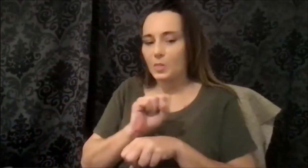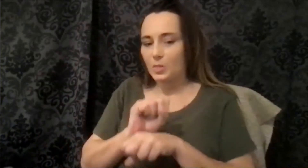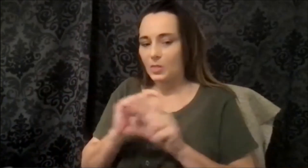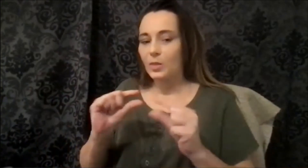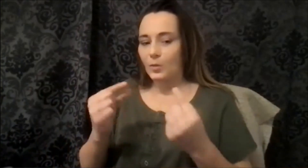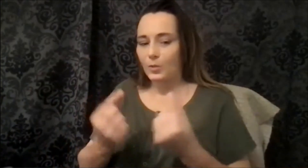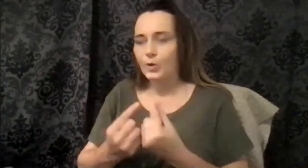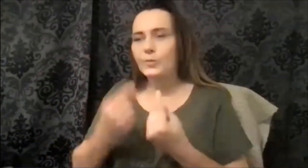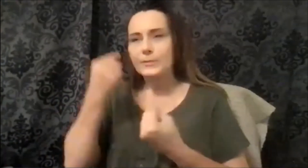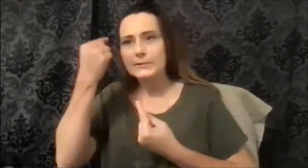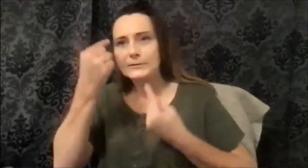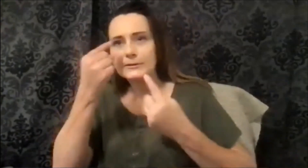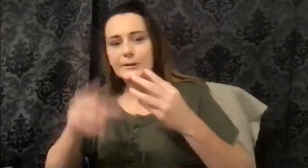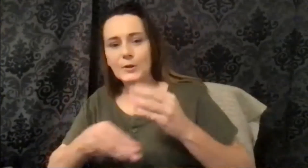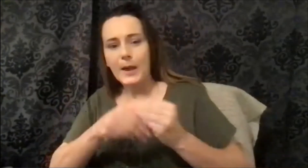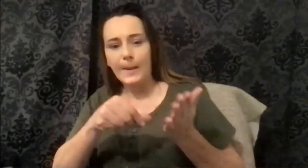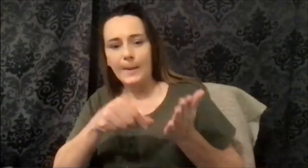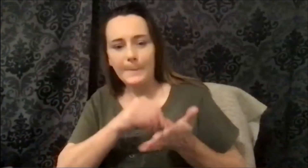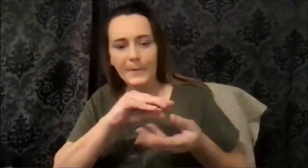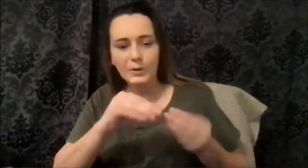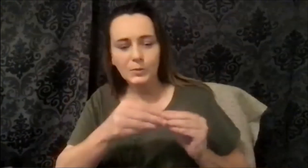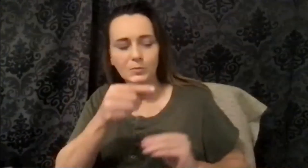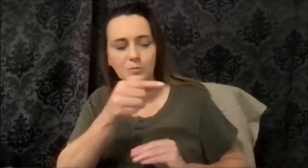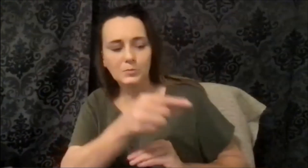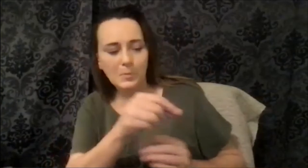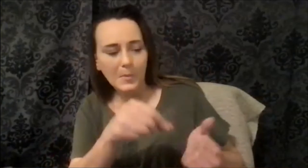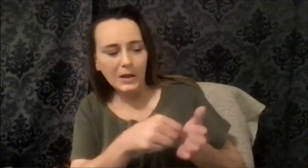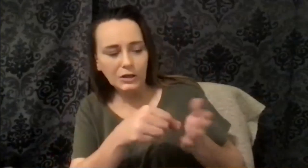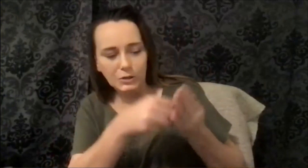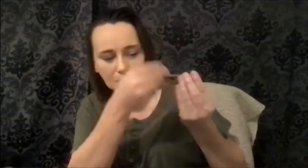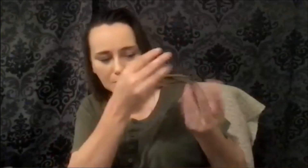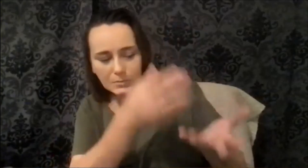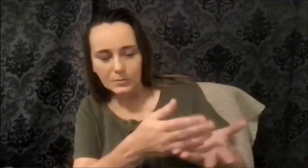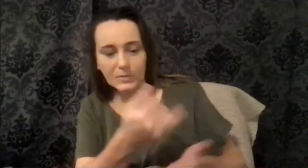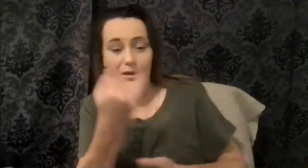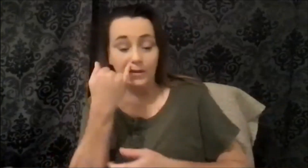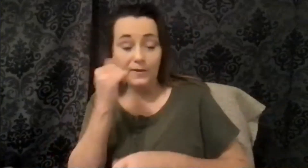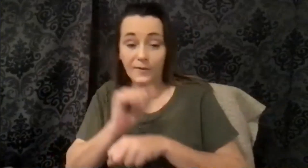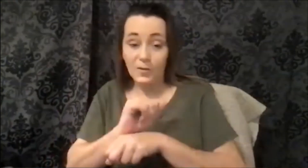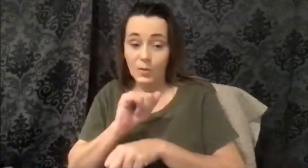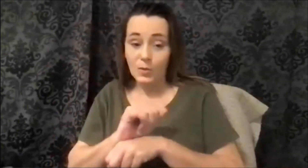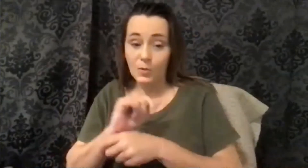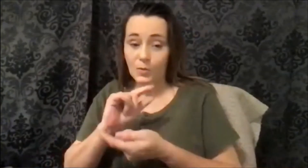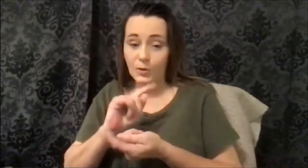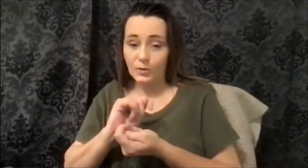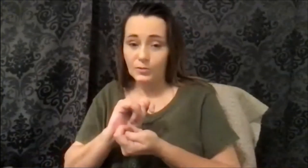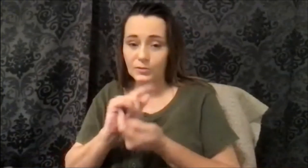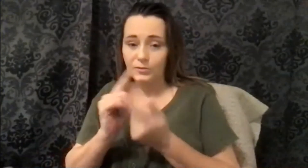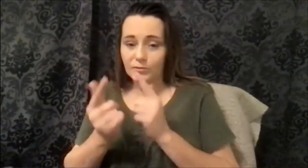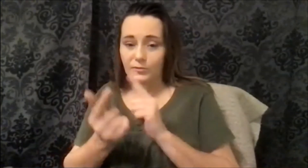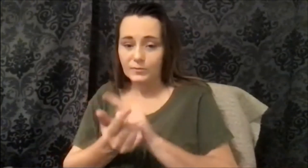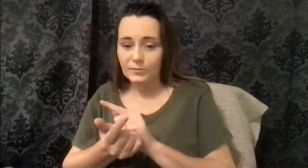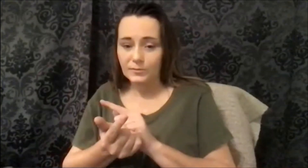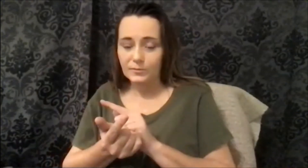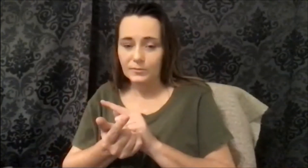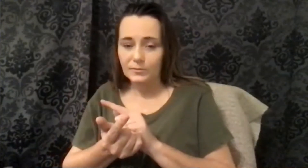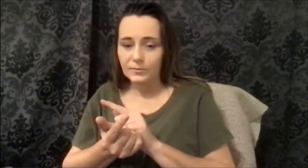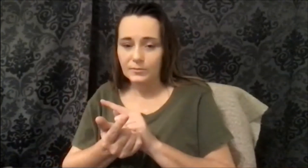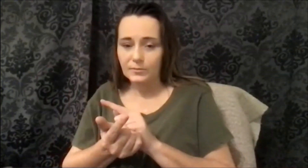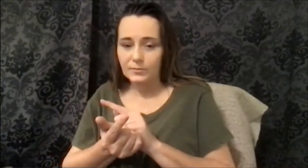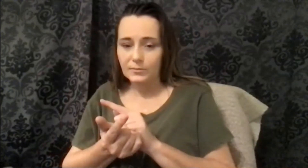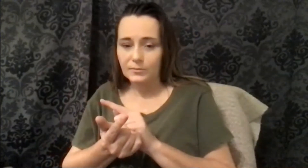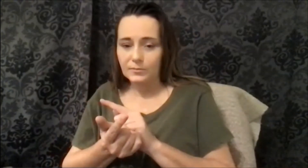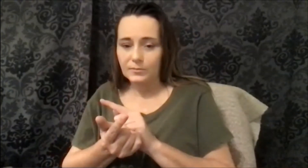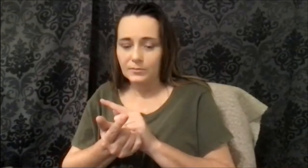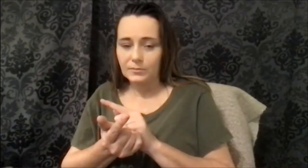consider putting pages on it. If you worked in translations, you will understand. I think we're having a hard